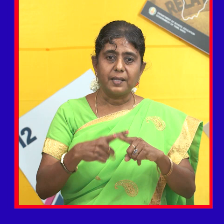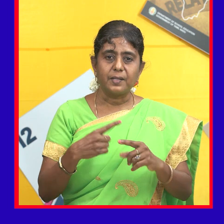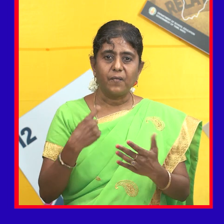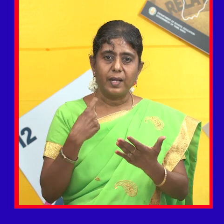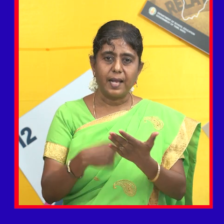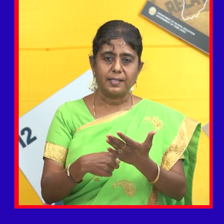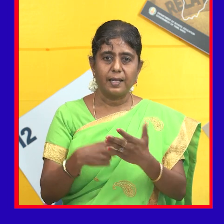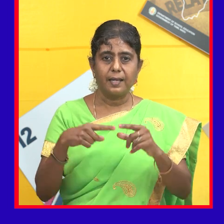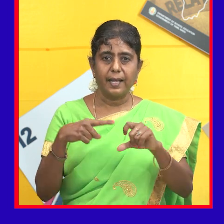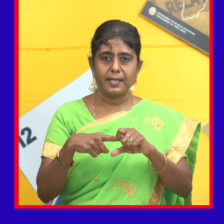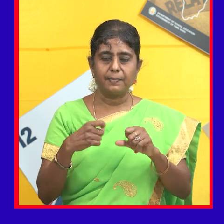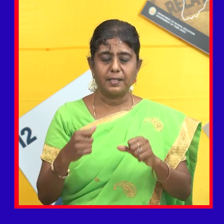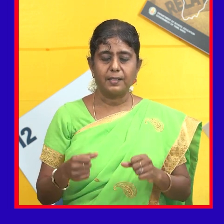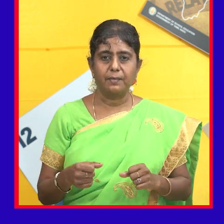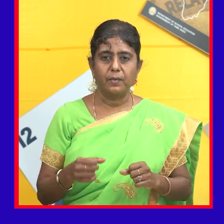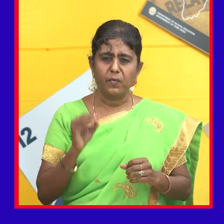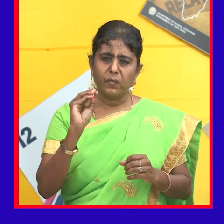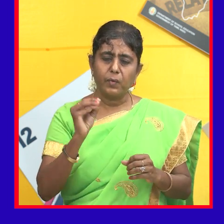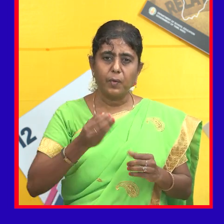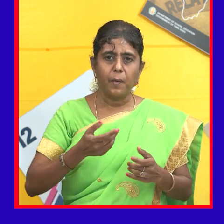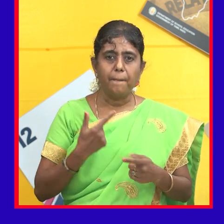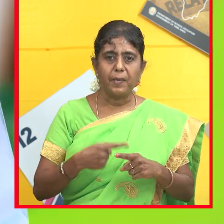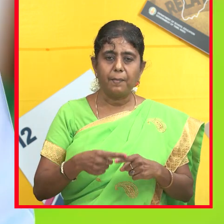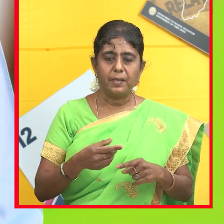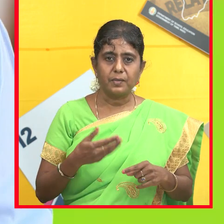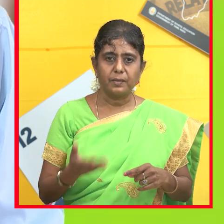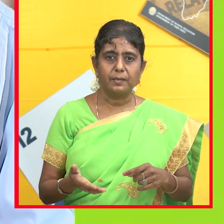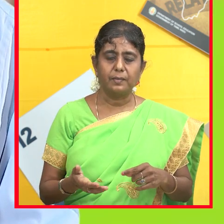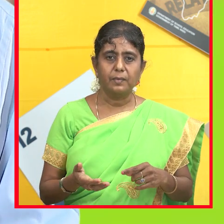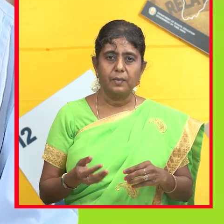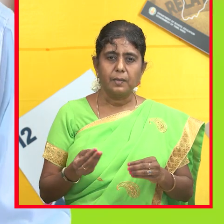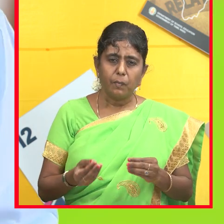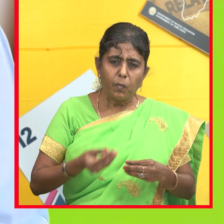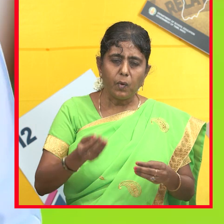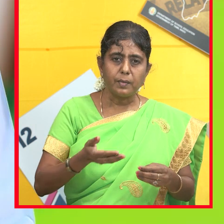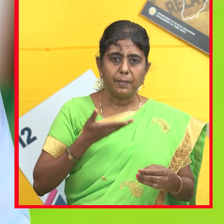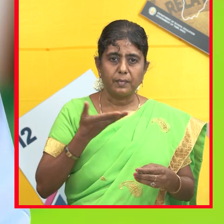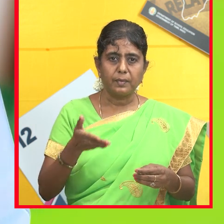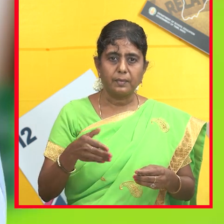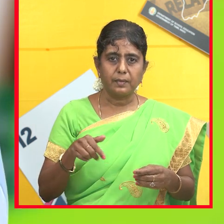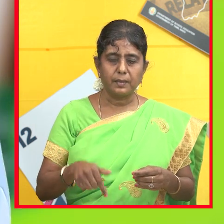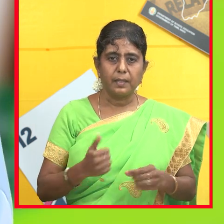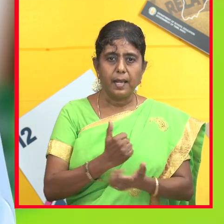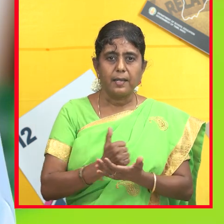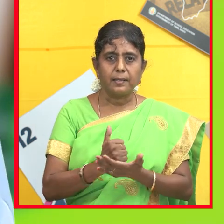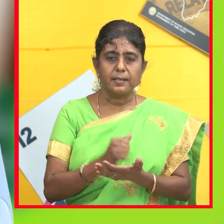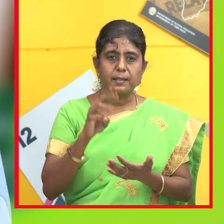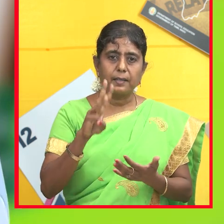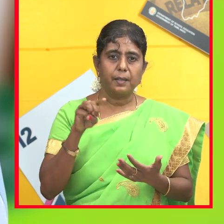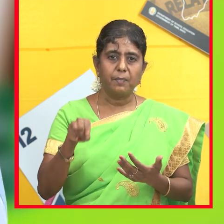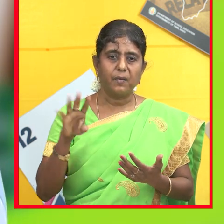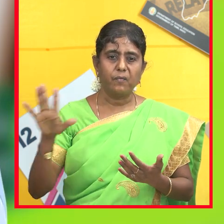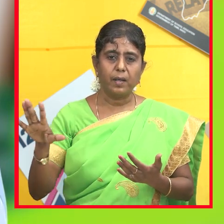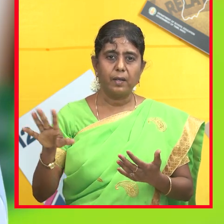multiplication of rational expressions. Few problems we saw that. Some more problems are there that we exercise